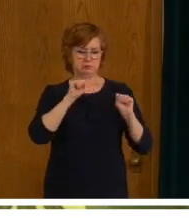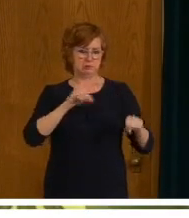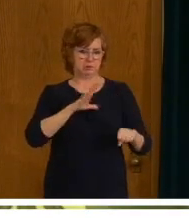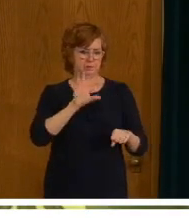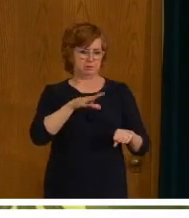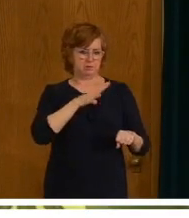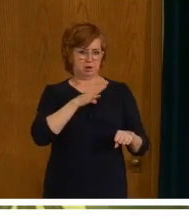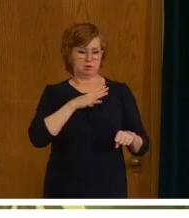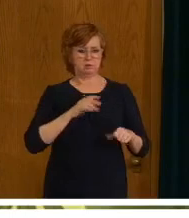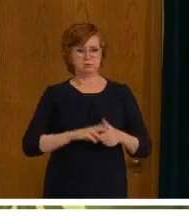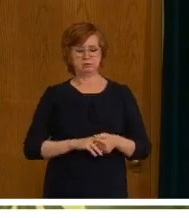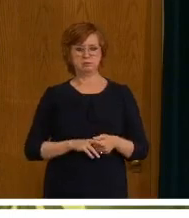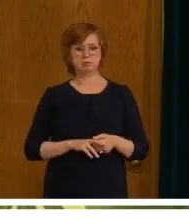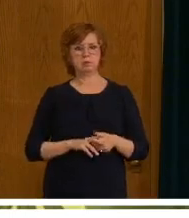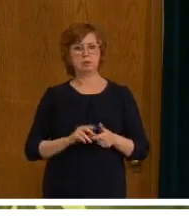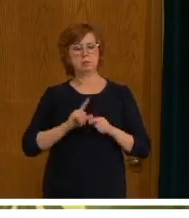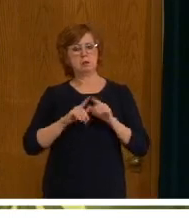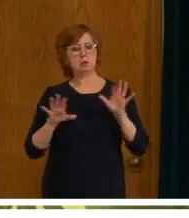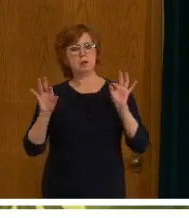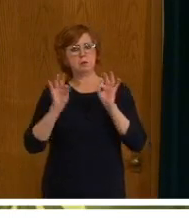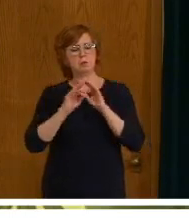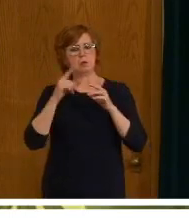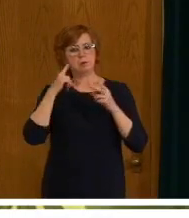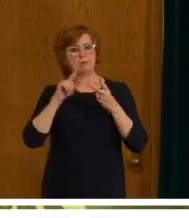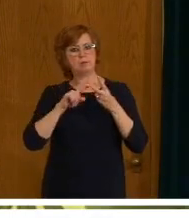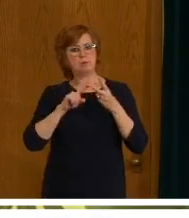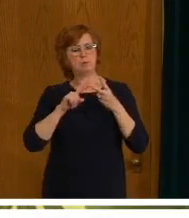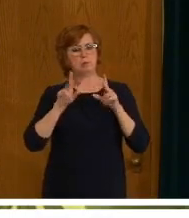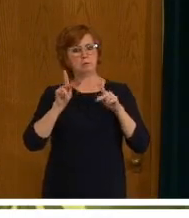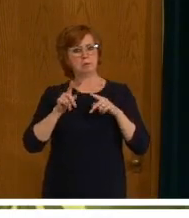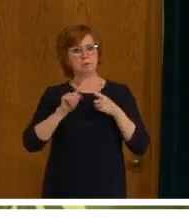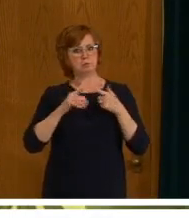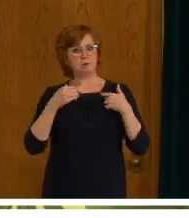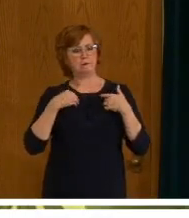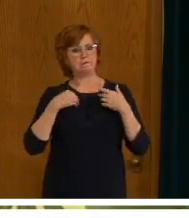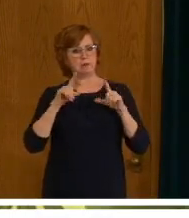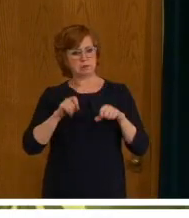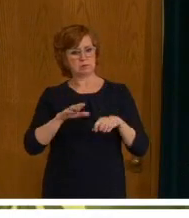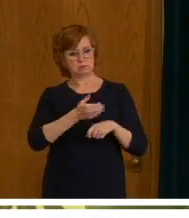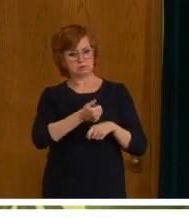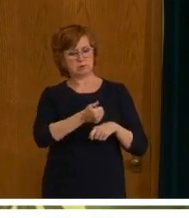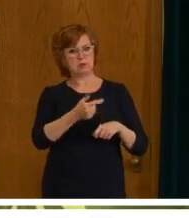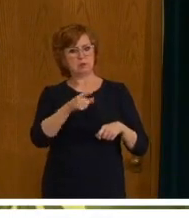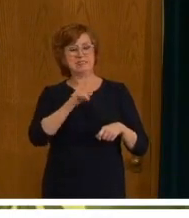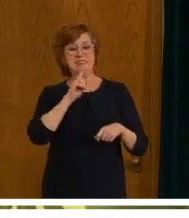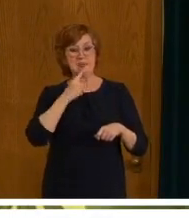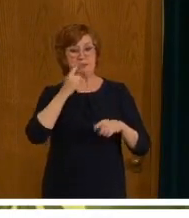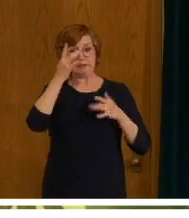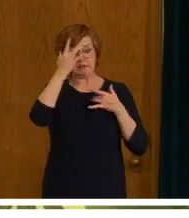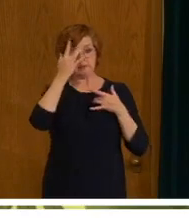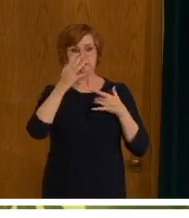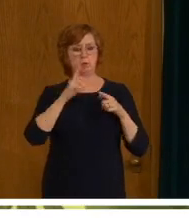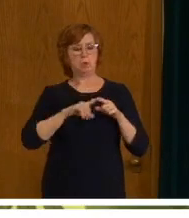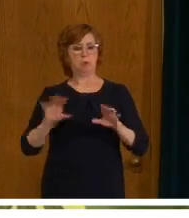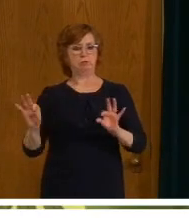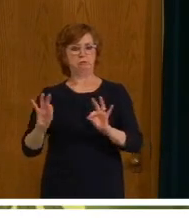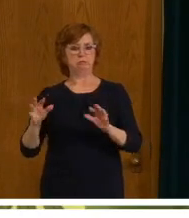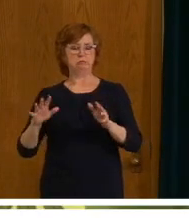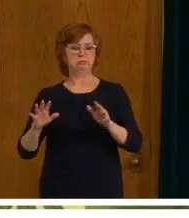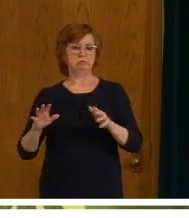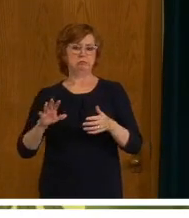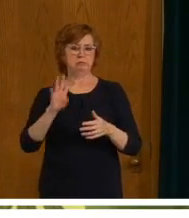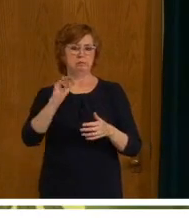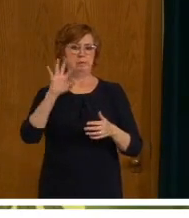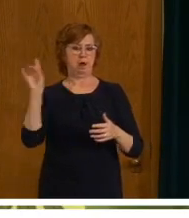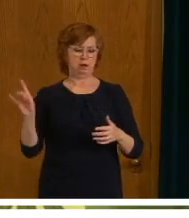of people continuing to get tested, not just those that have more severe symptoms, but even mild ones. We're through the spring now. We also think that because